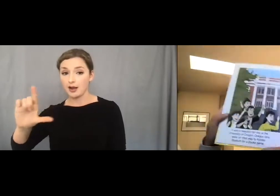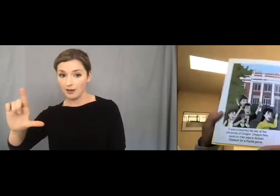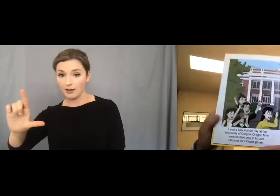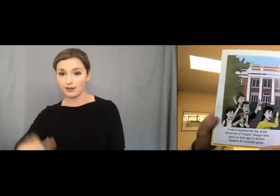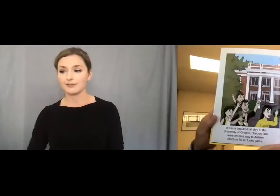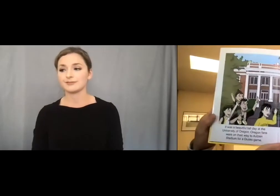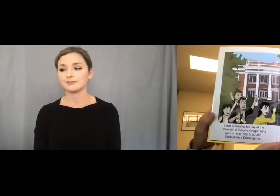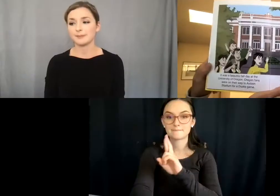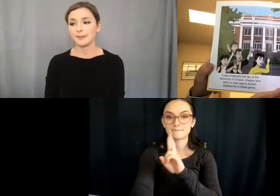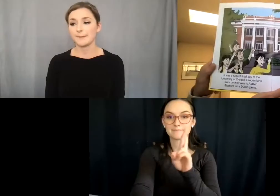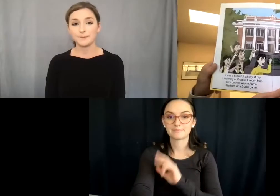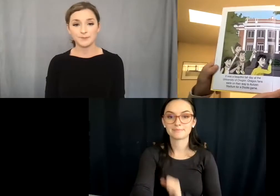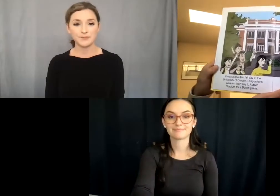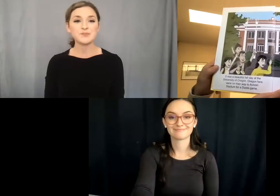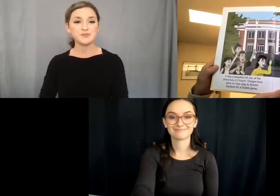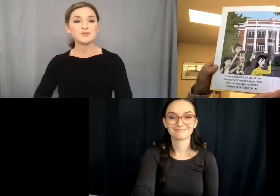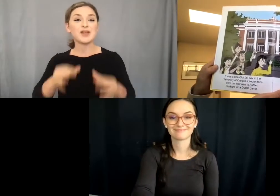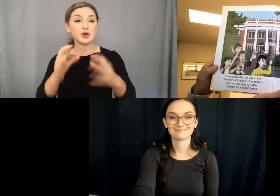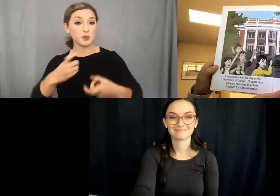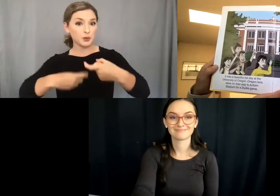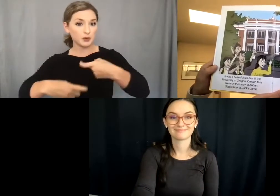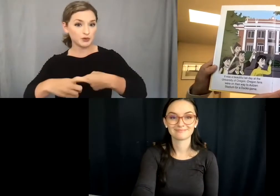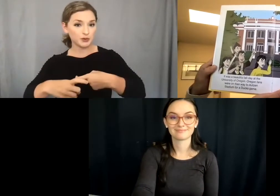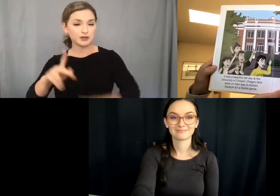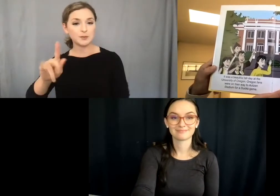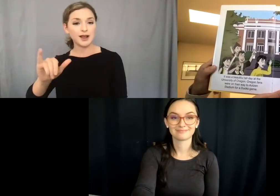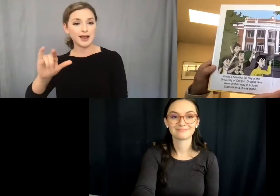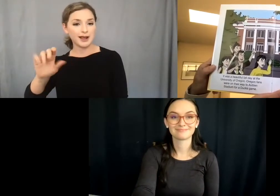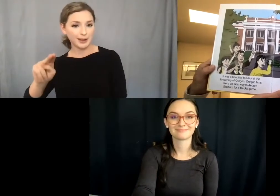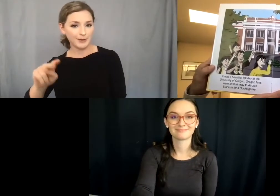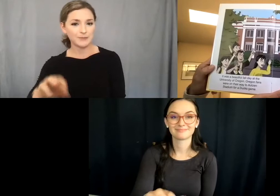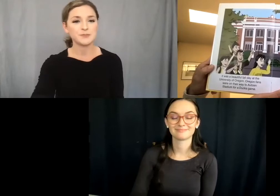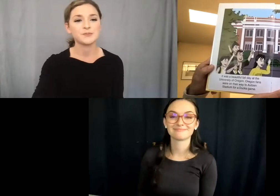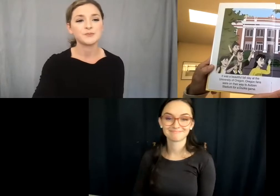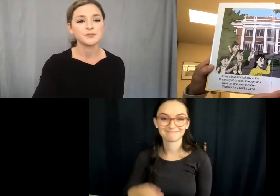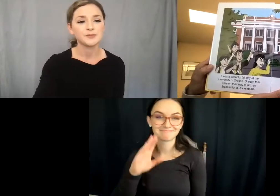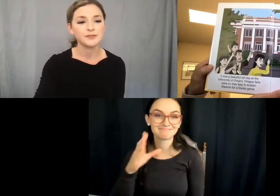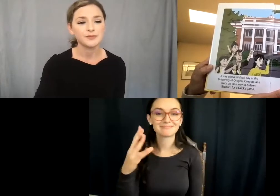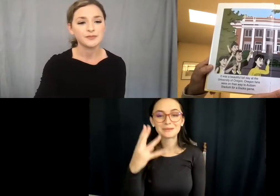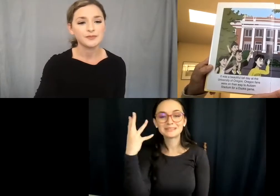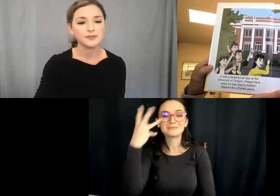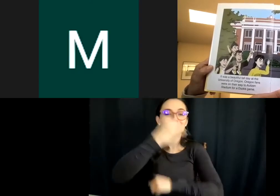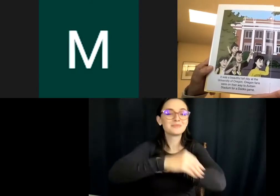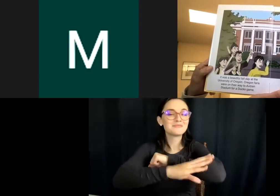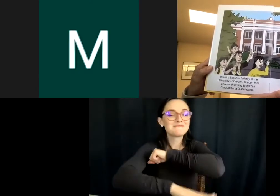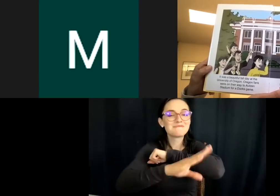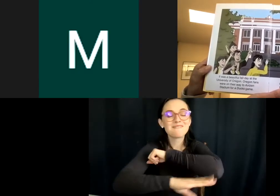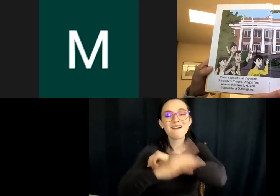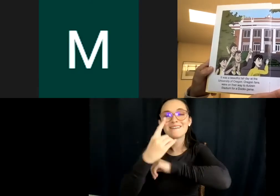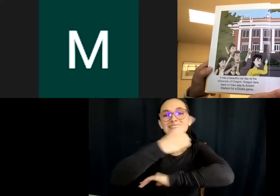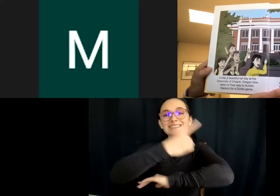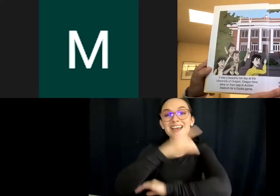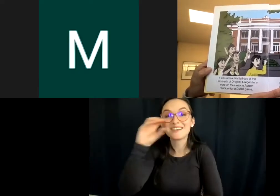was a beautiful fall day at the University of Oregon. Oregon fans were on their way to Autzen